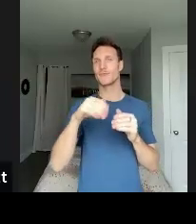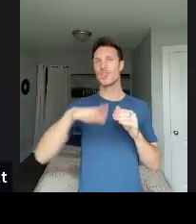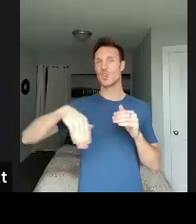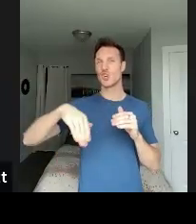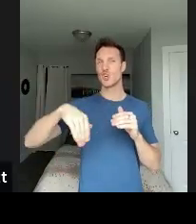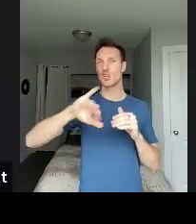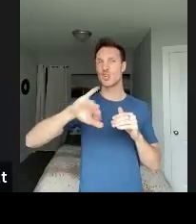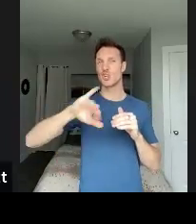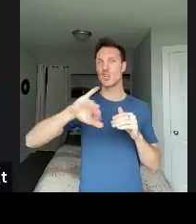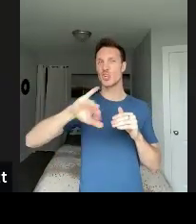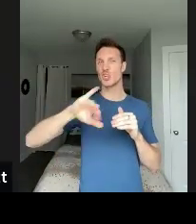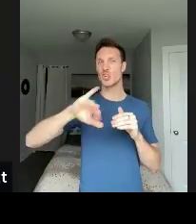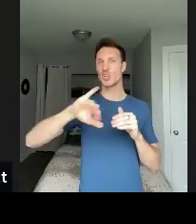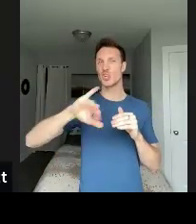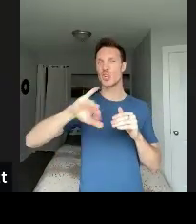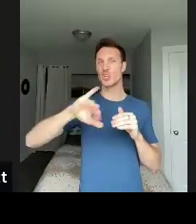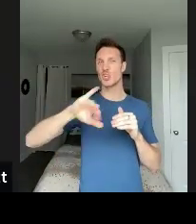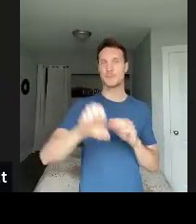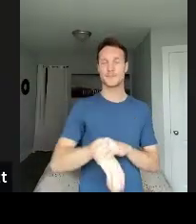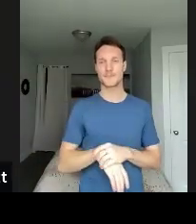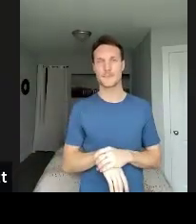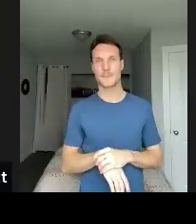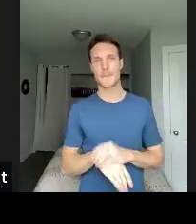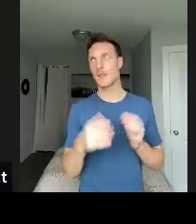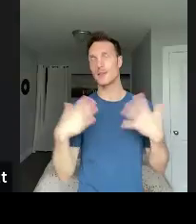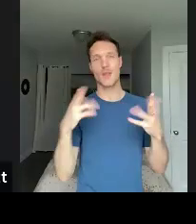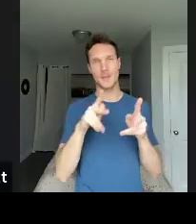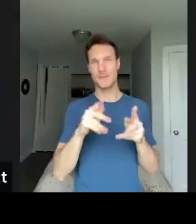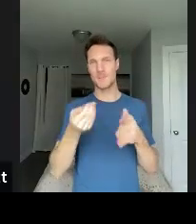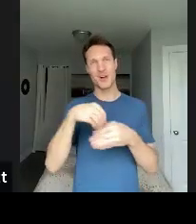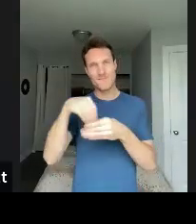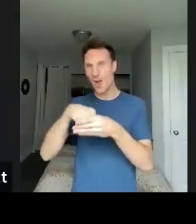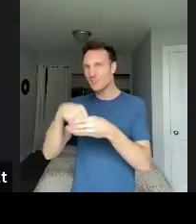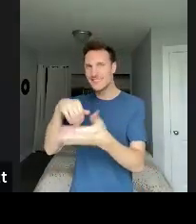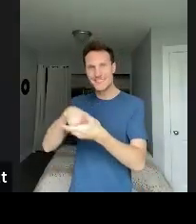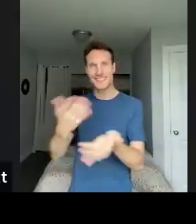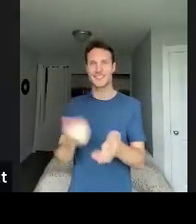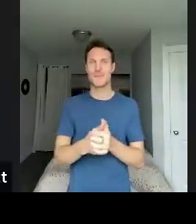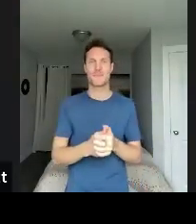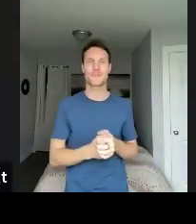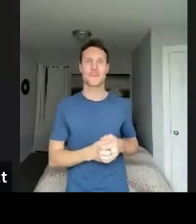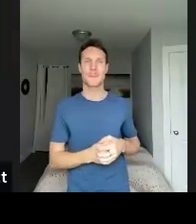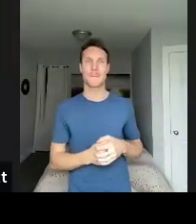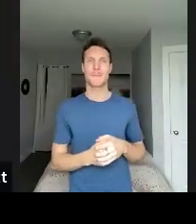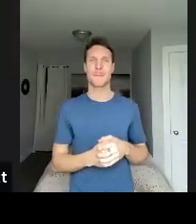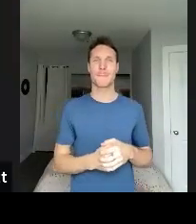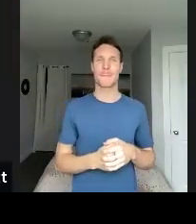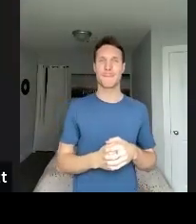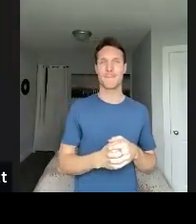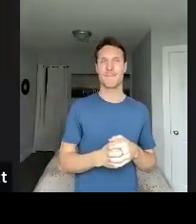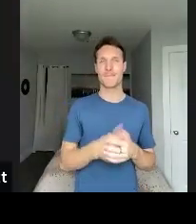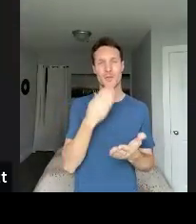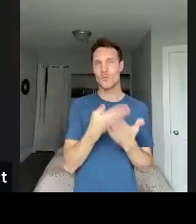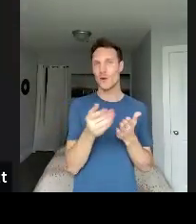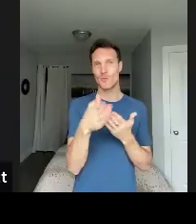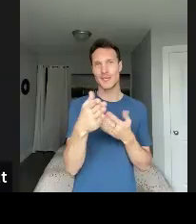people involved in that, but great opportunity to get more folks into services. So pretty excited about